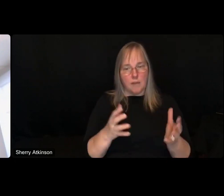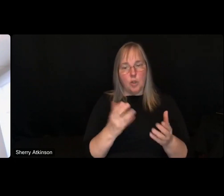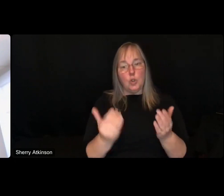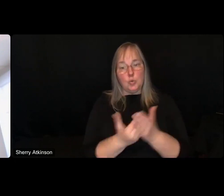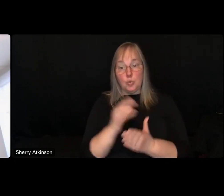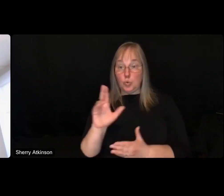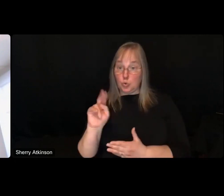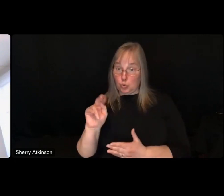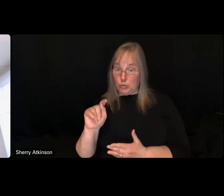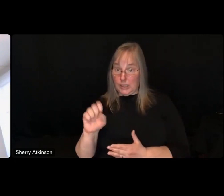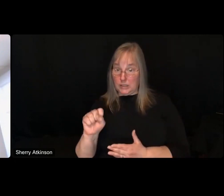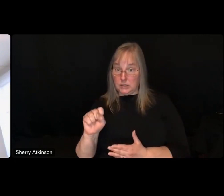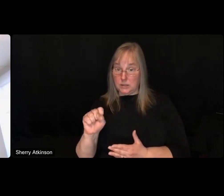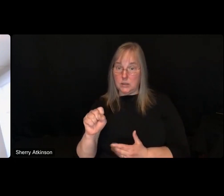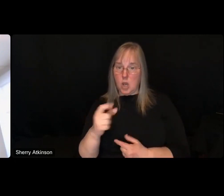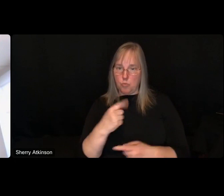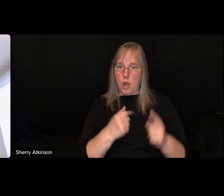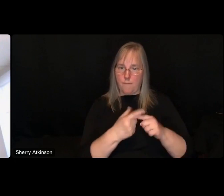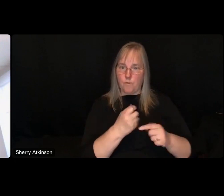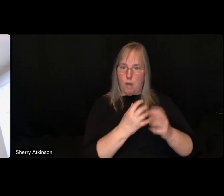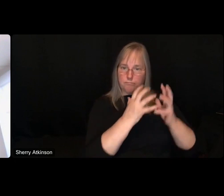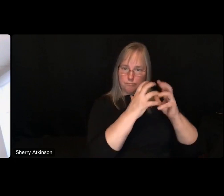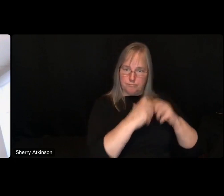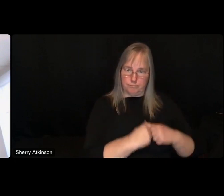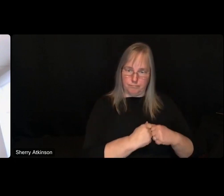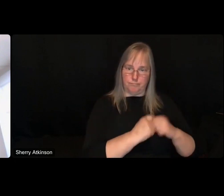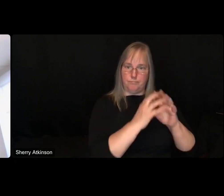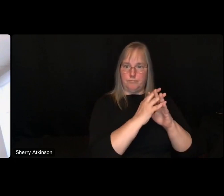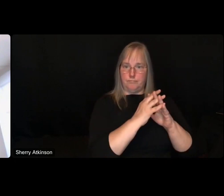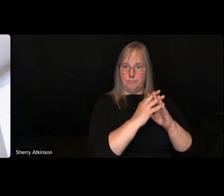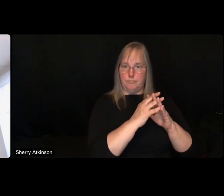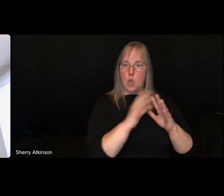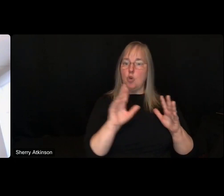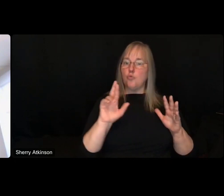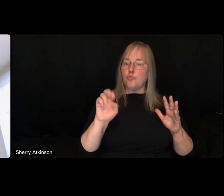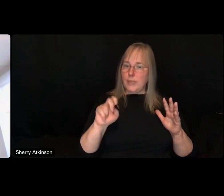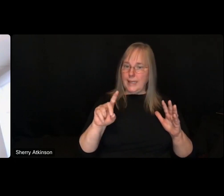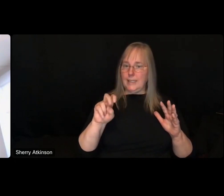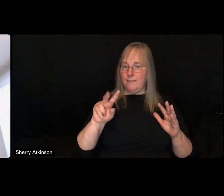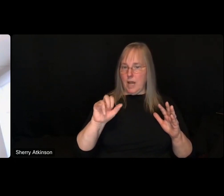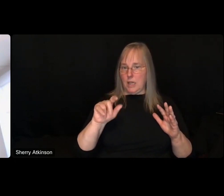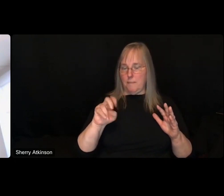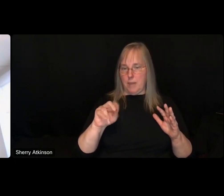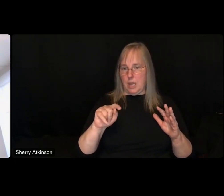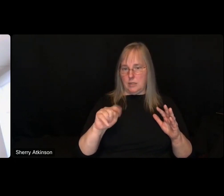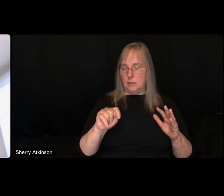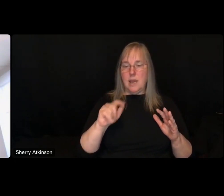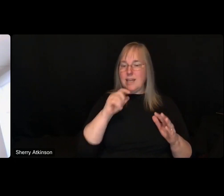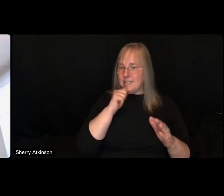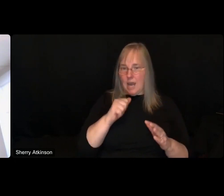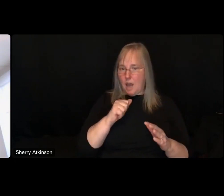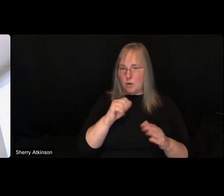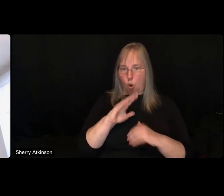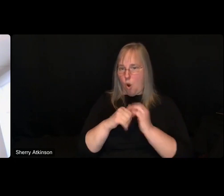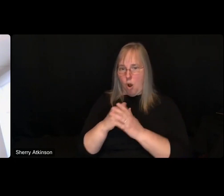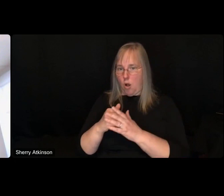units will come from redevelopment. So it's not necessarily within that 2% that is undeveloped or